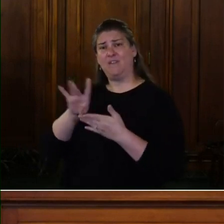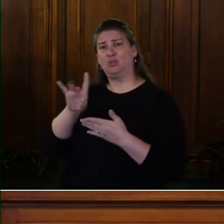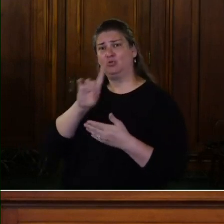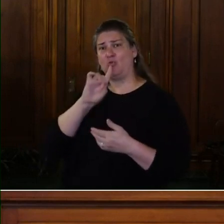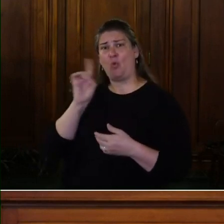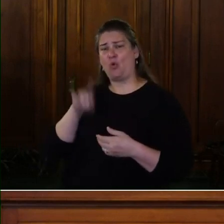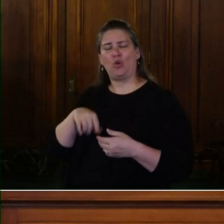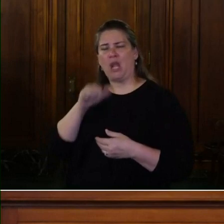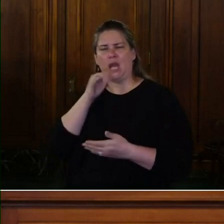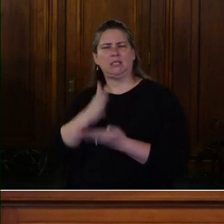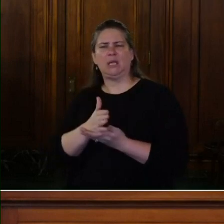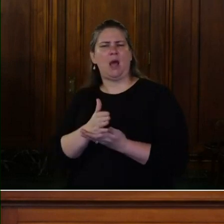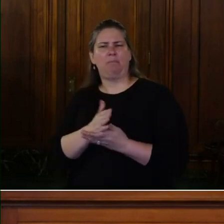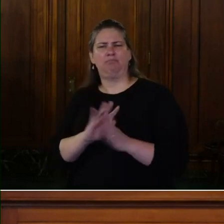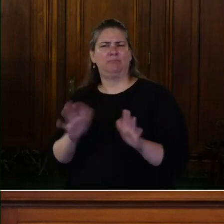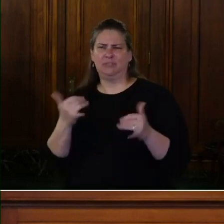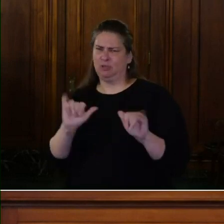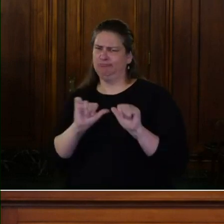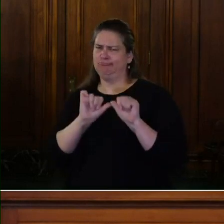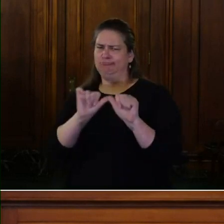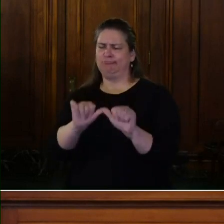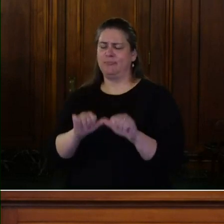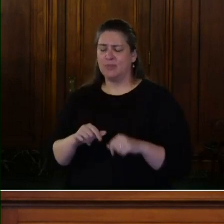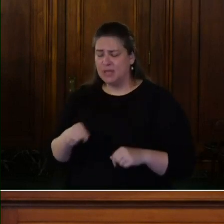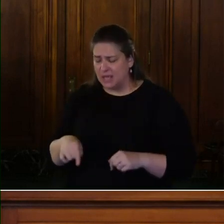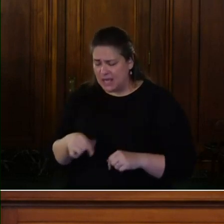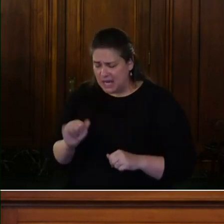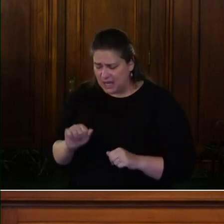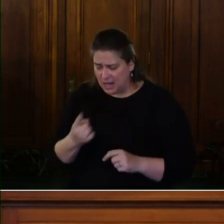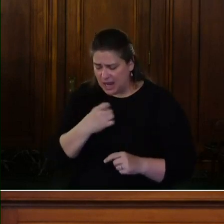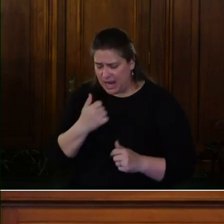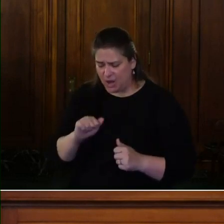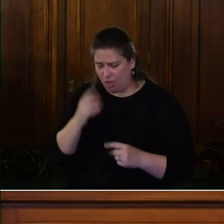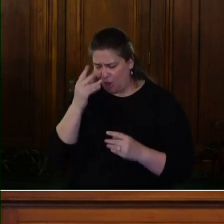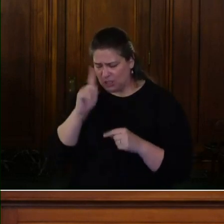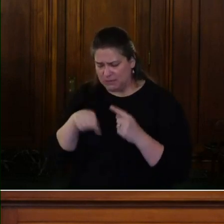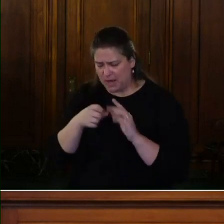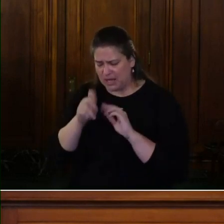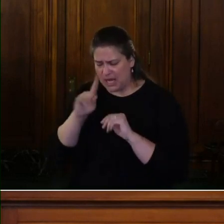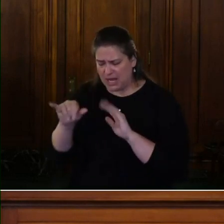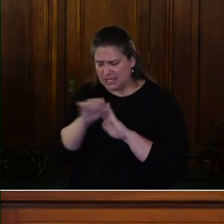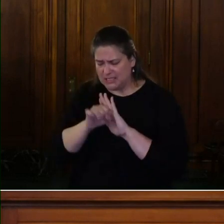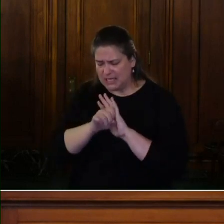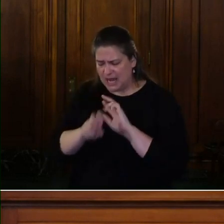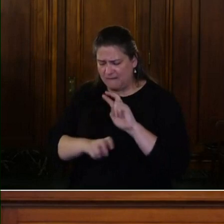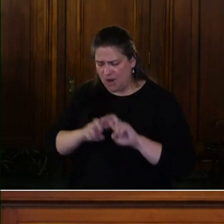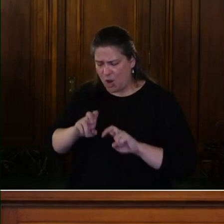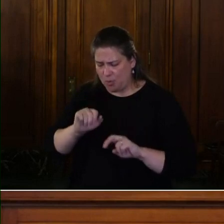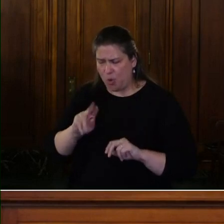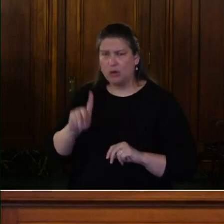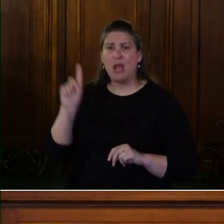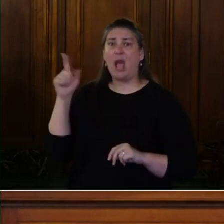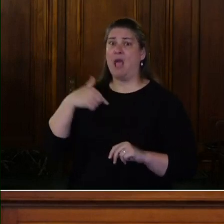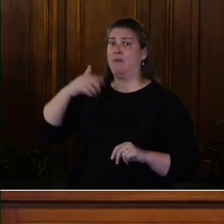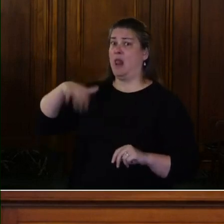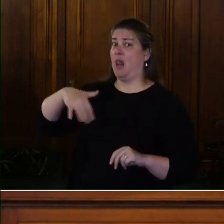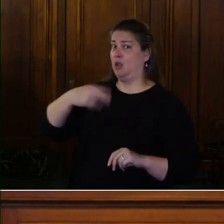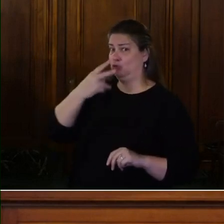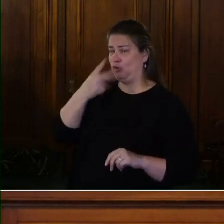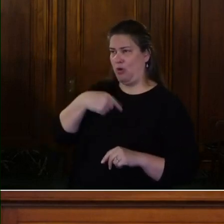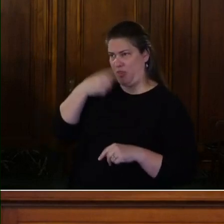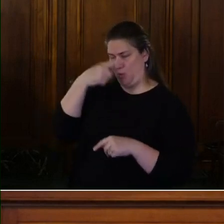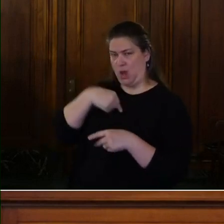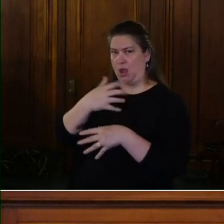stop. Any thoughts yet on the plan submitted by the Kentucky State Fair Board? I haven't seen it yet. I think it came in